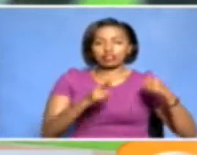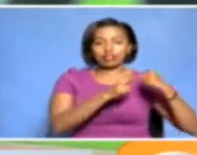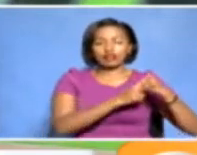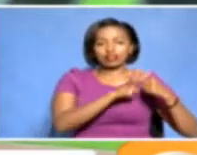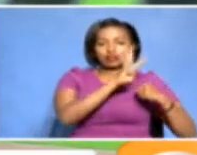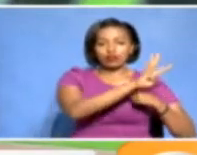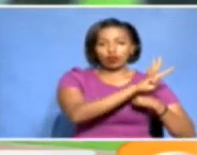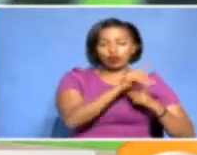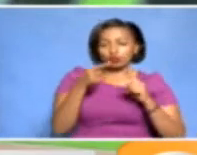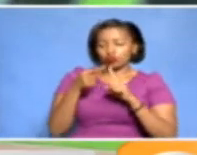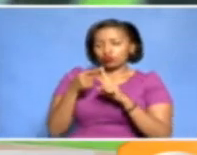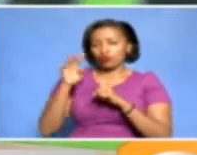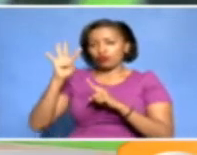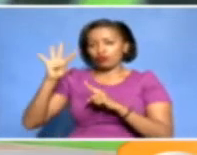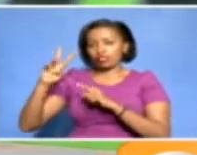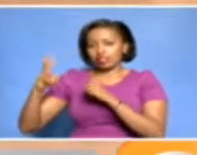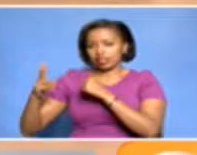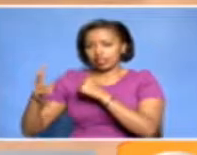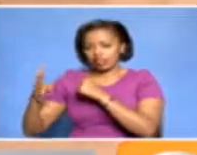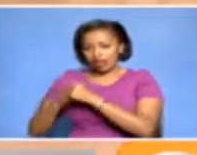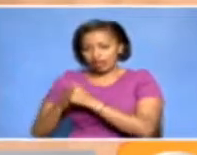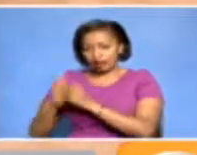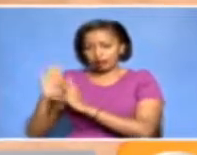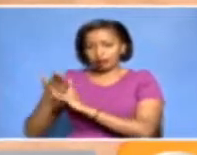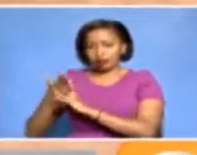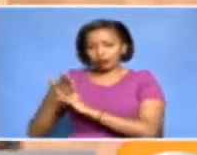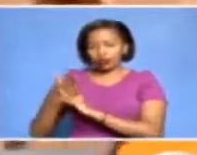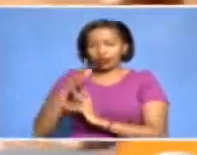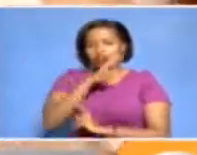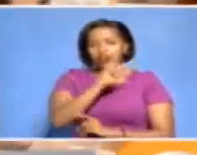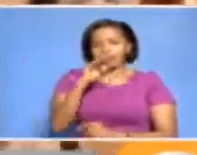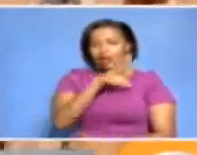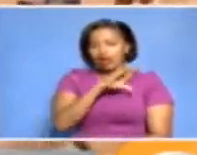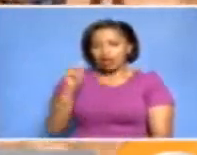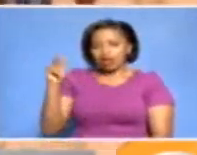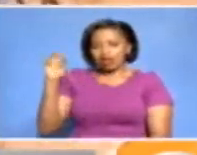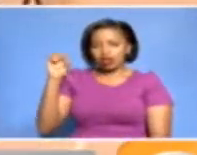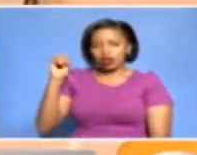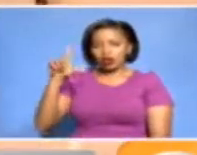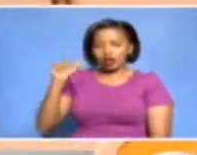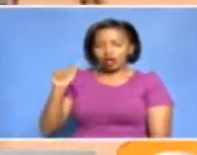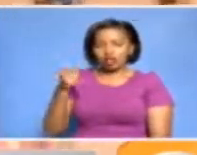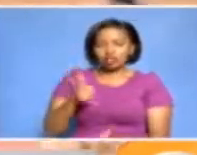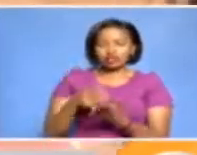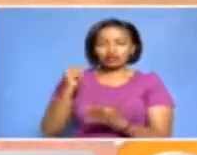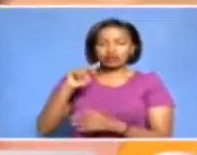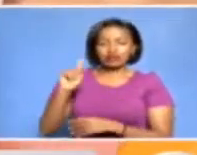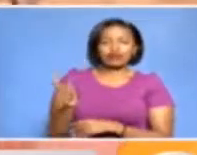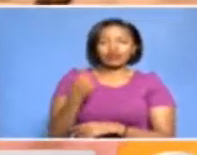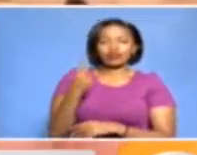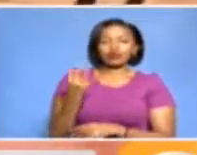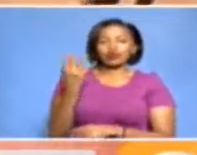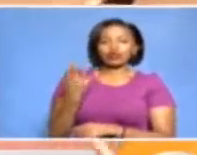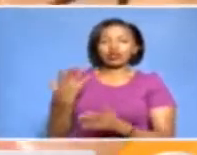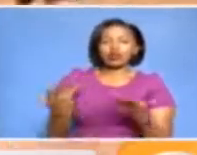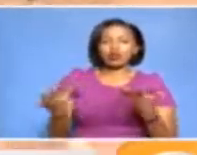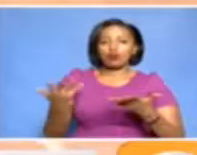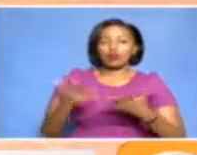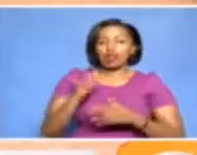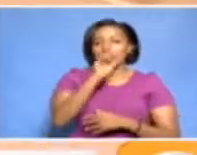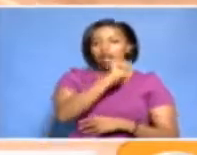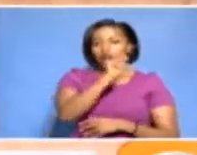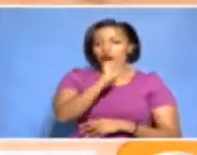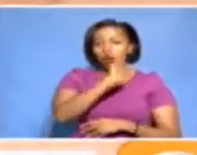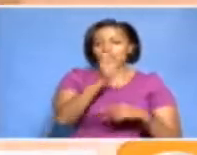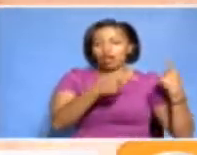Angola's Interclube in their final pool game. It was a one-sided affair in the first quarter as the Angolans notched up 23 points, while